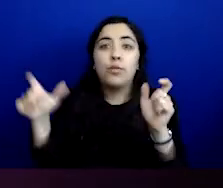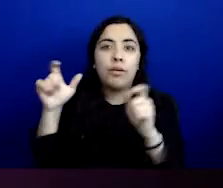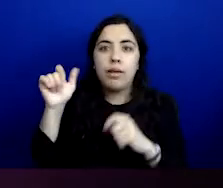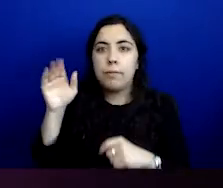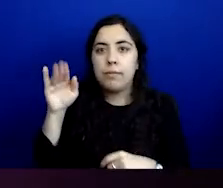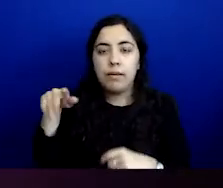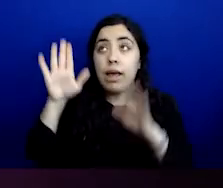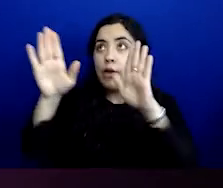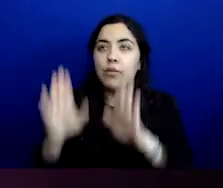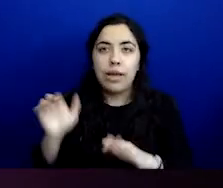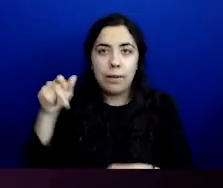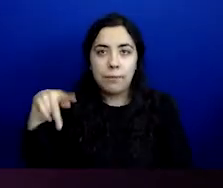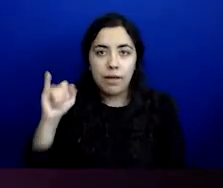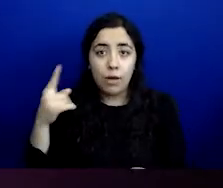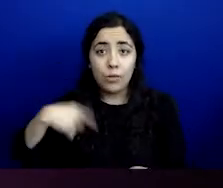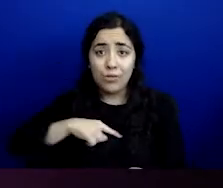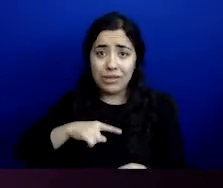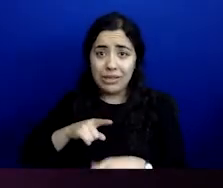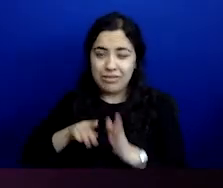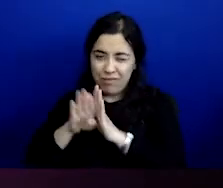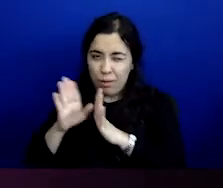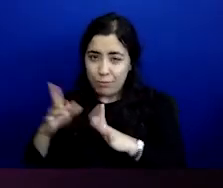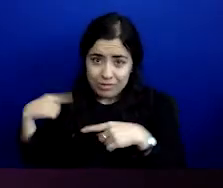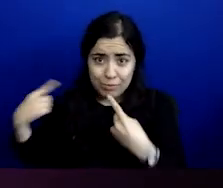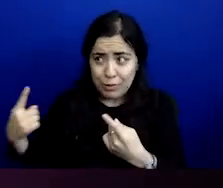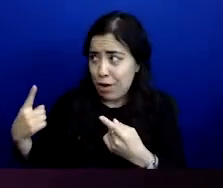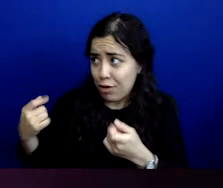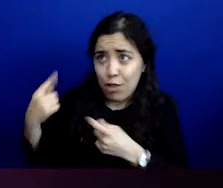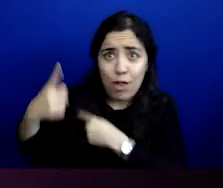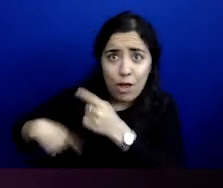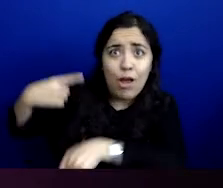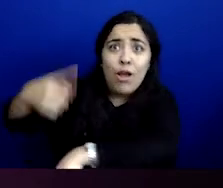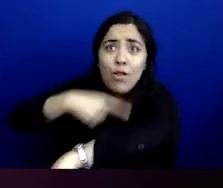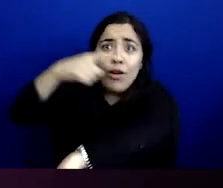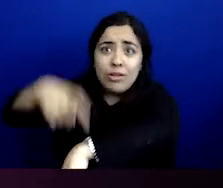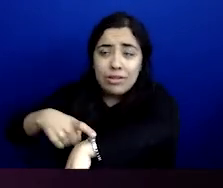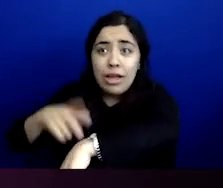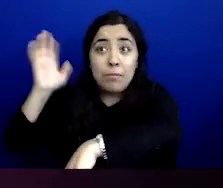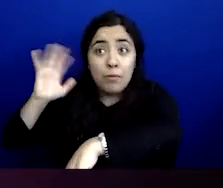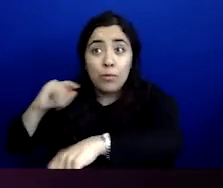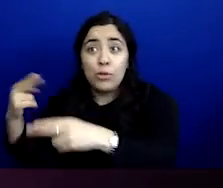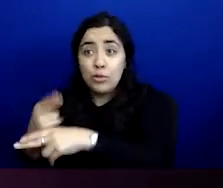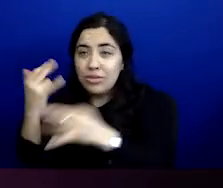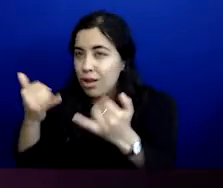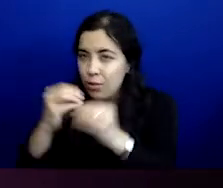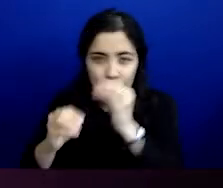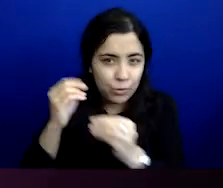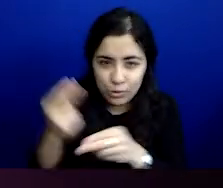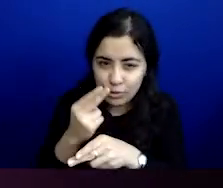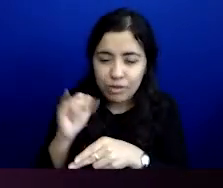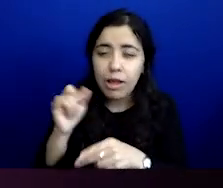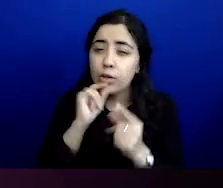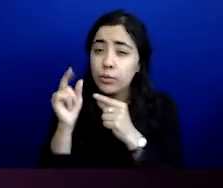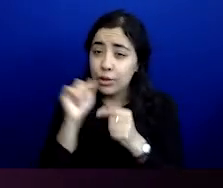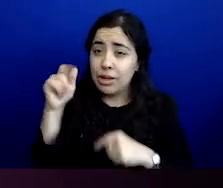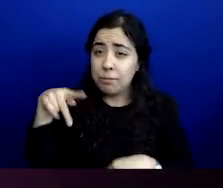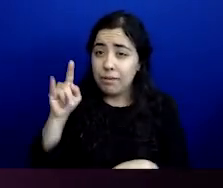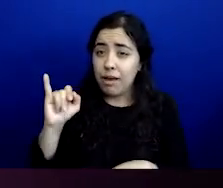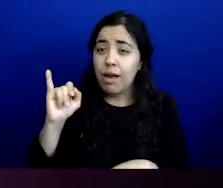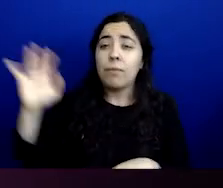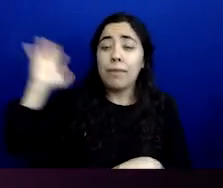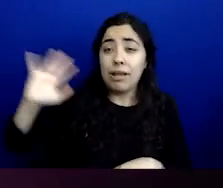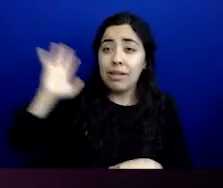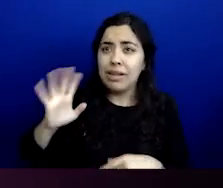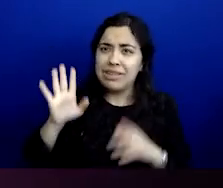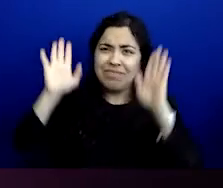APIs that we, as developers that have been around for a long time, maybe have used in the past and we stopped using, the Twitter API at one point was actually really, really